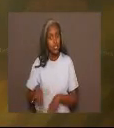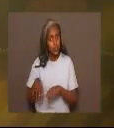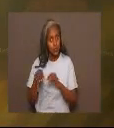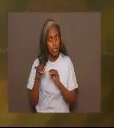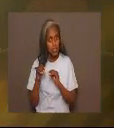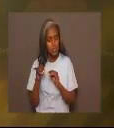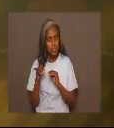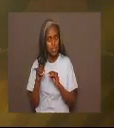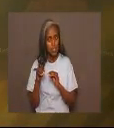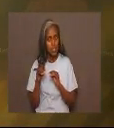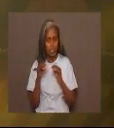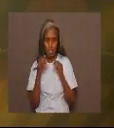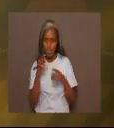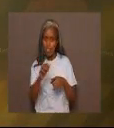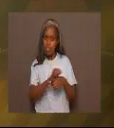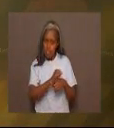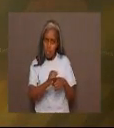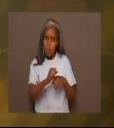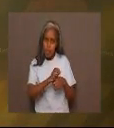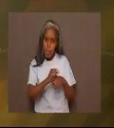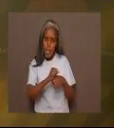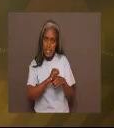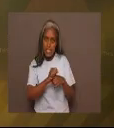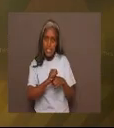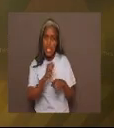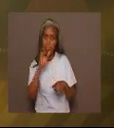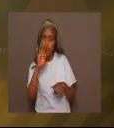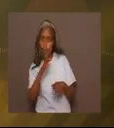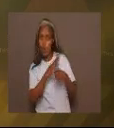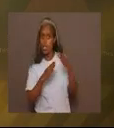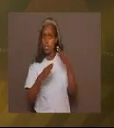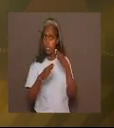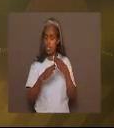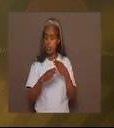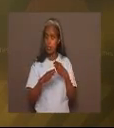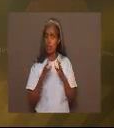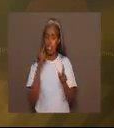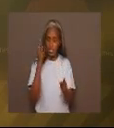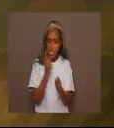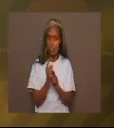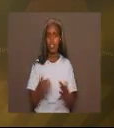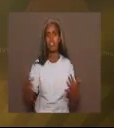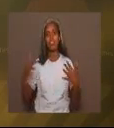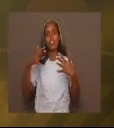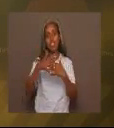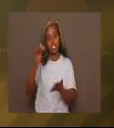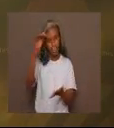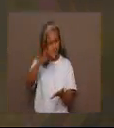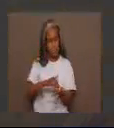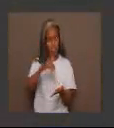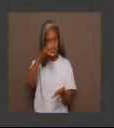Students, let us practice the 4 steps of definite integration again.